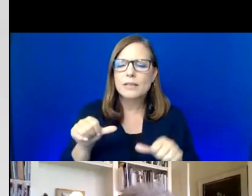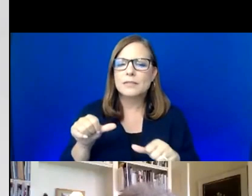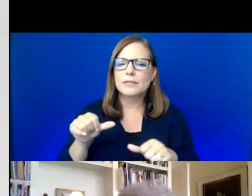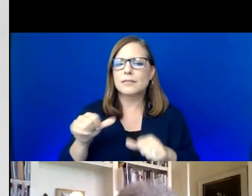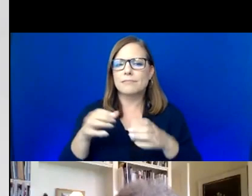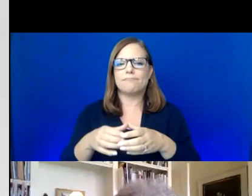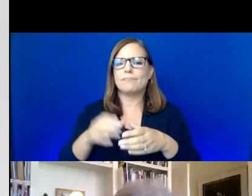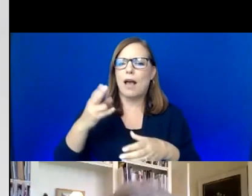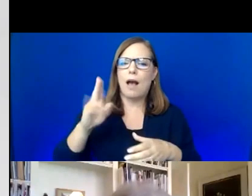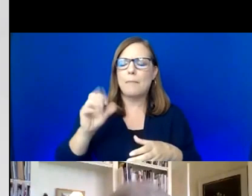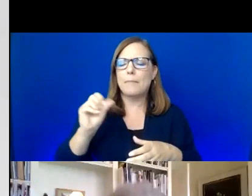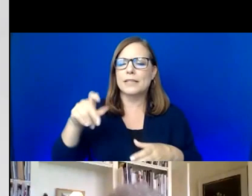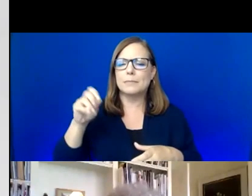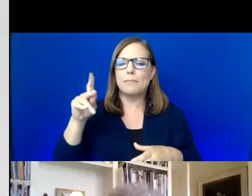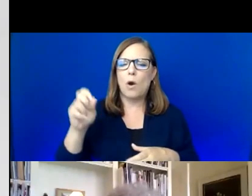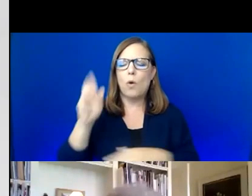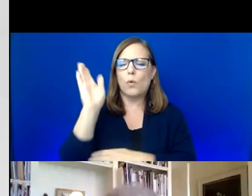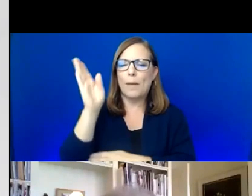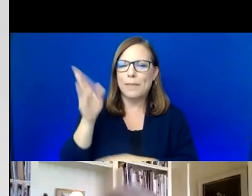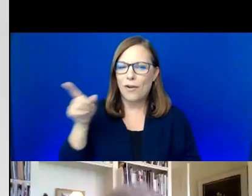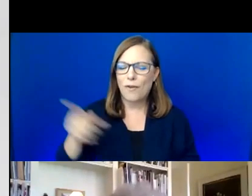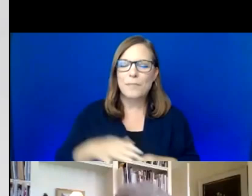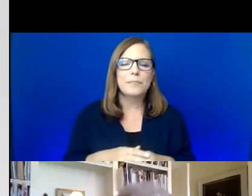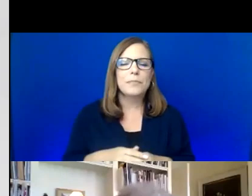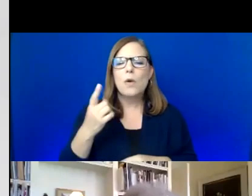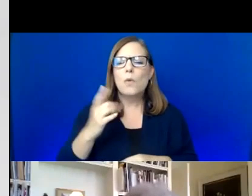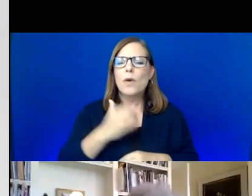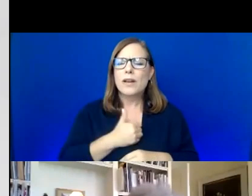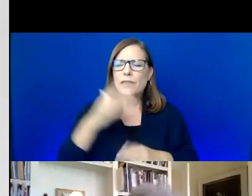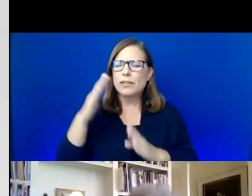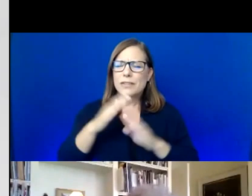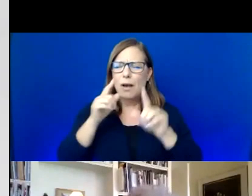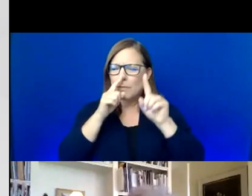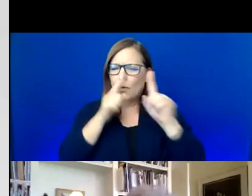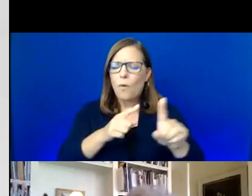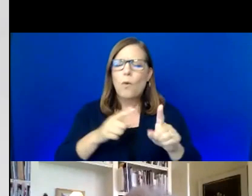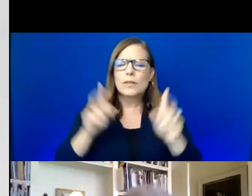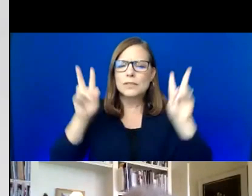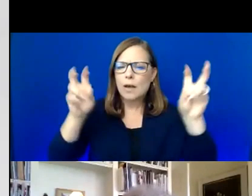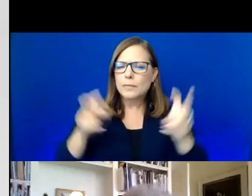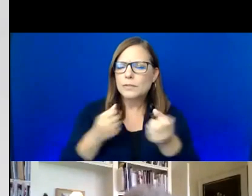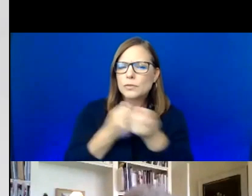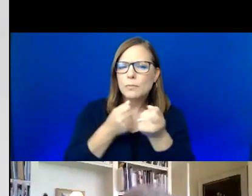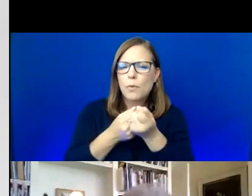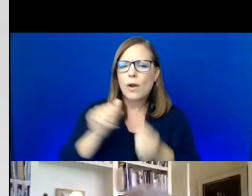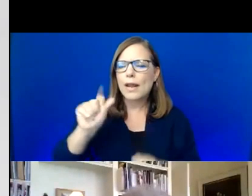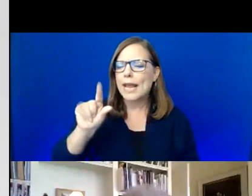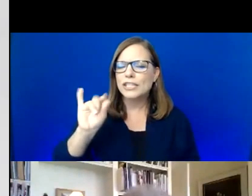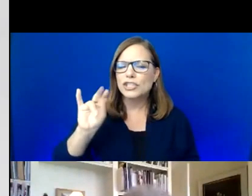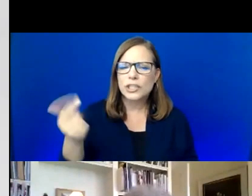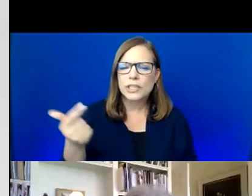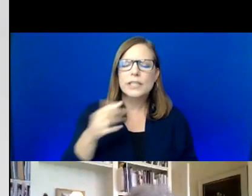top priorities this year for the Commission on Aging is to support the Aging and Disability Resource